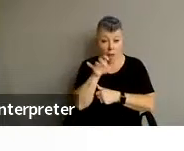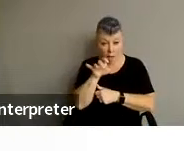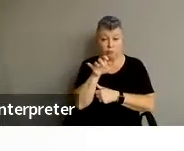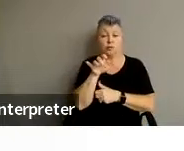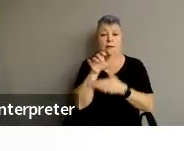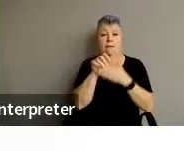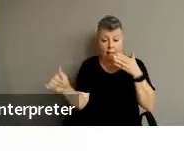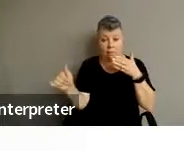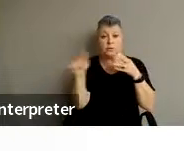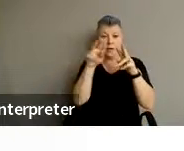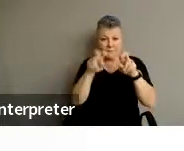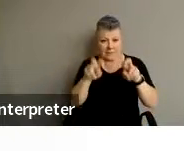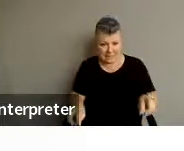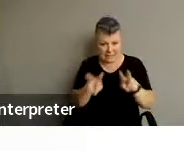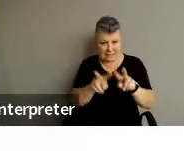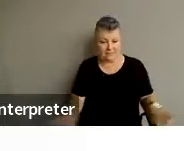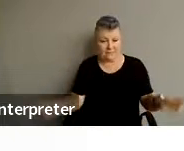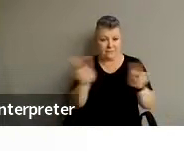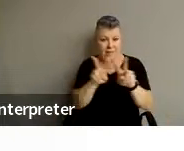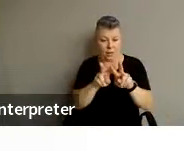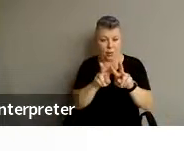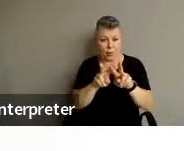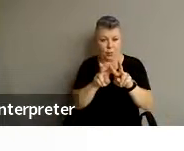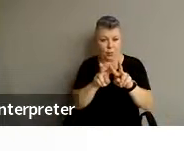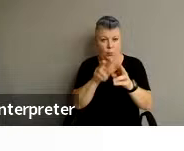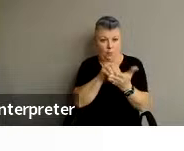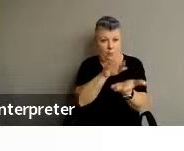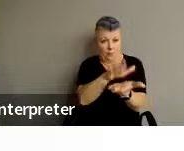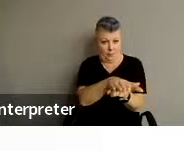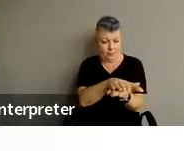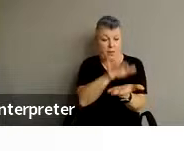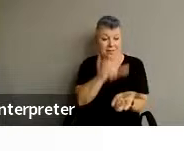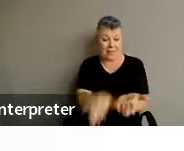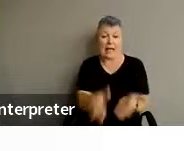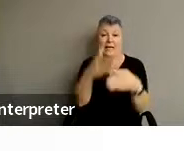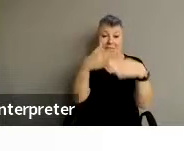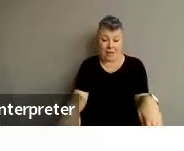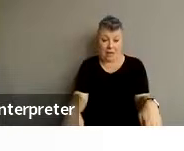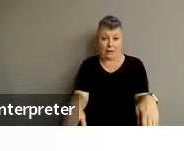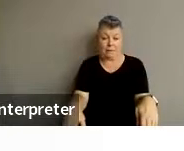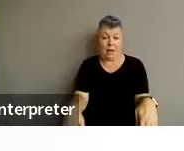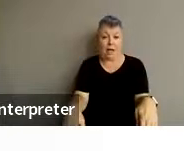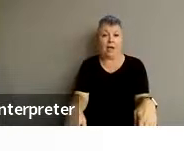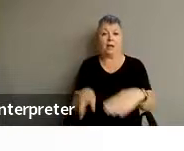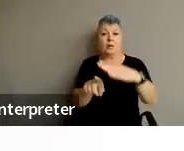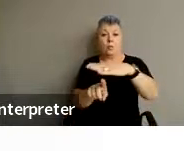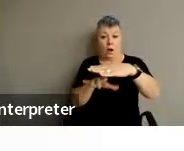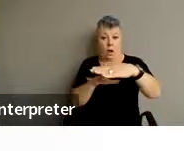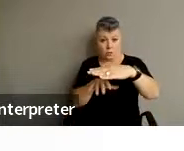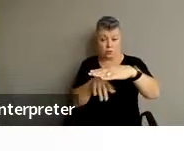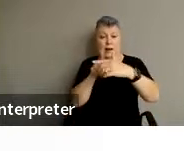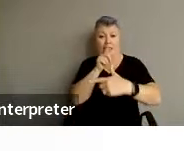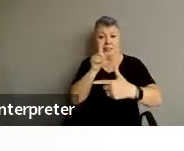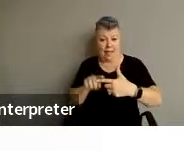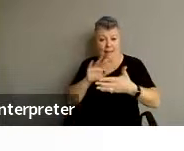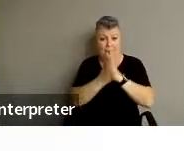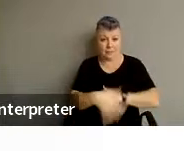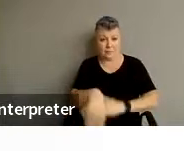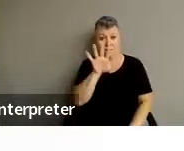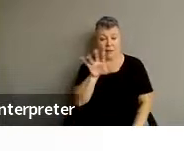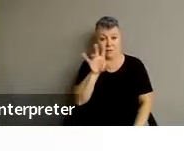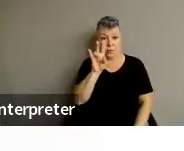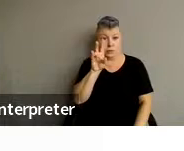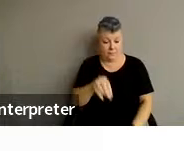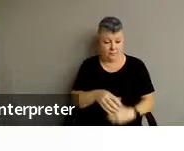valuation. So that $57,000 gets divided by 100, and that's 570. So the total tax rate